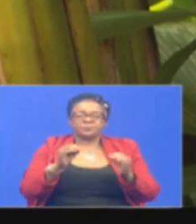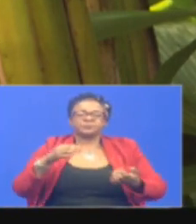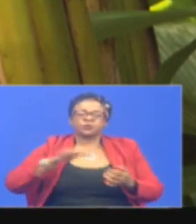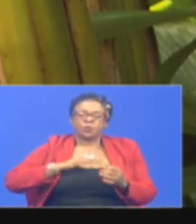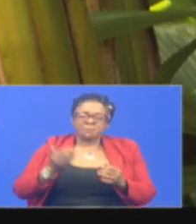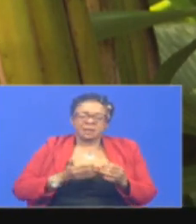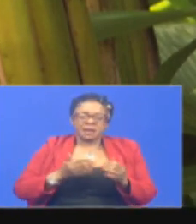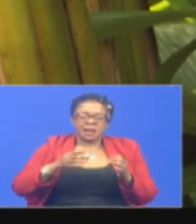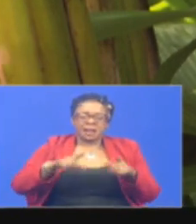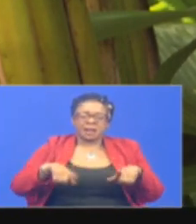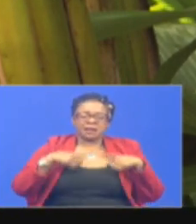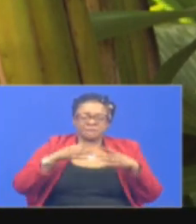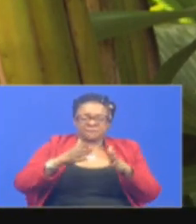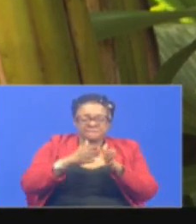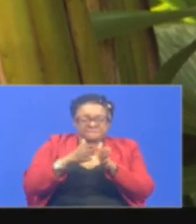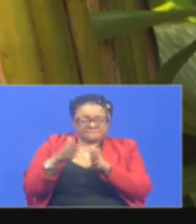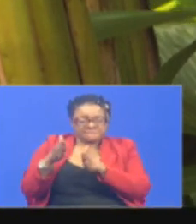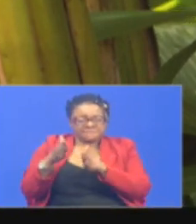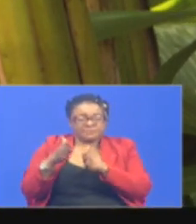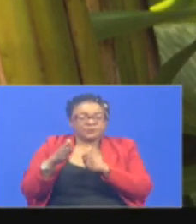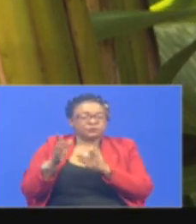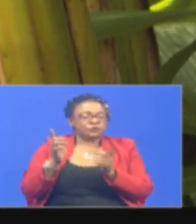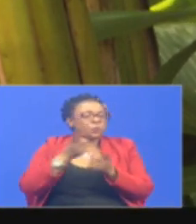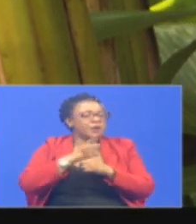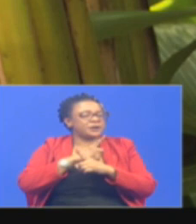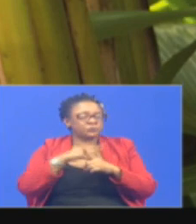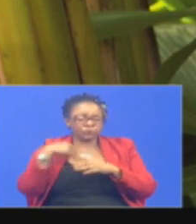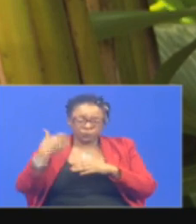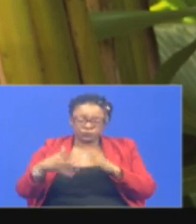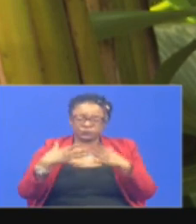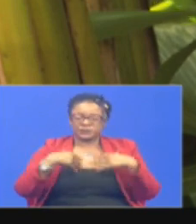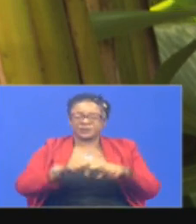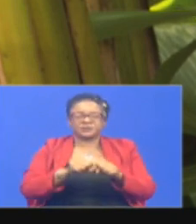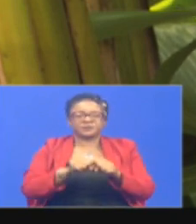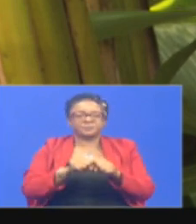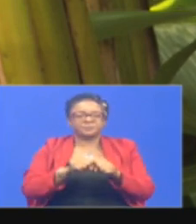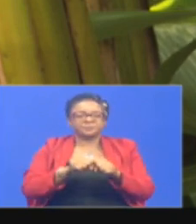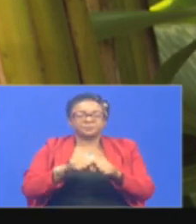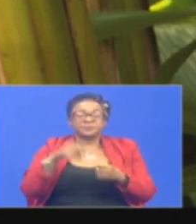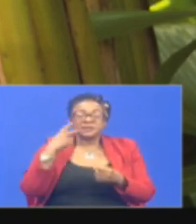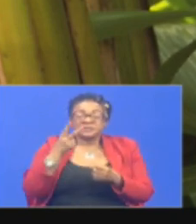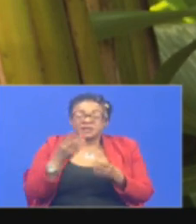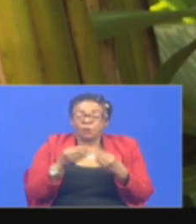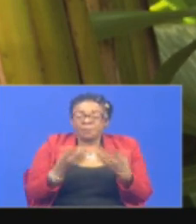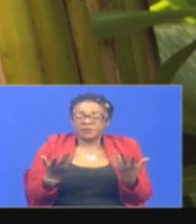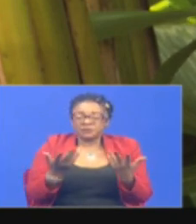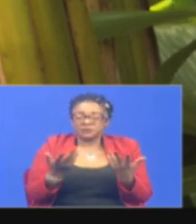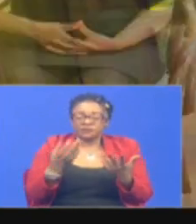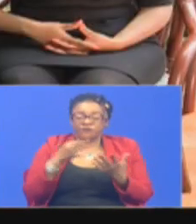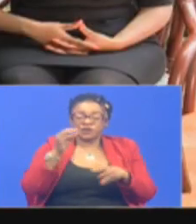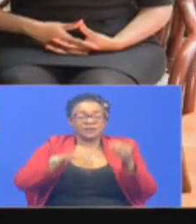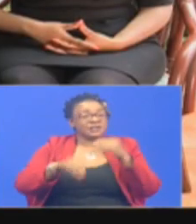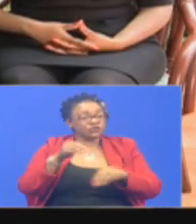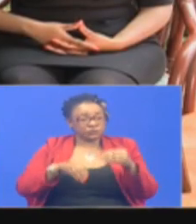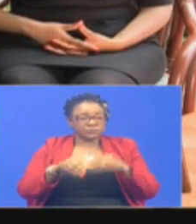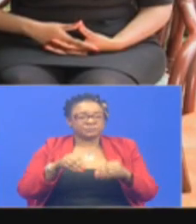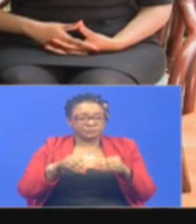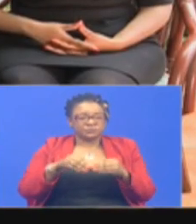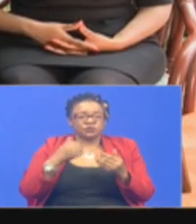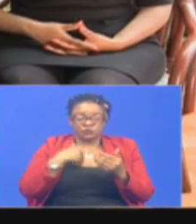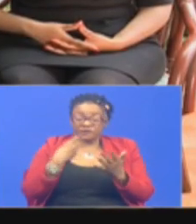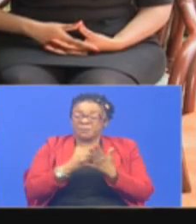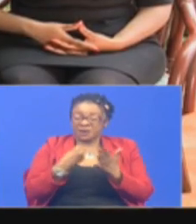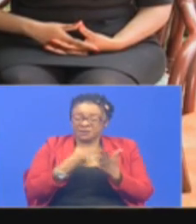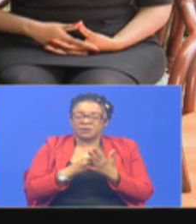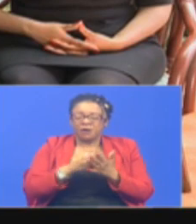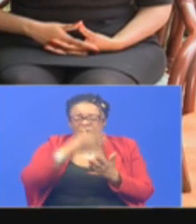margins. So women were not inheriting. Look at how much it costs even to run an election, just to put money to an election.